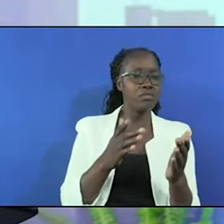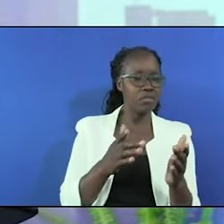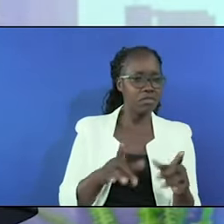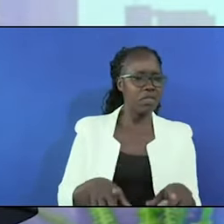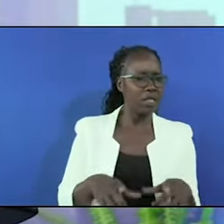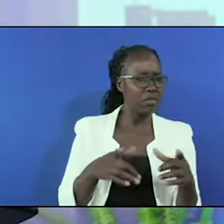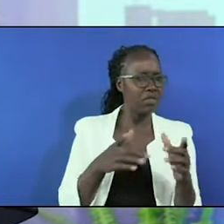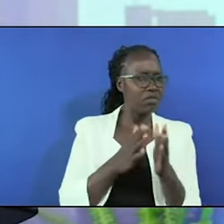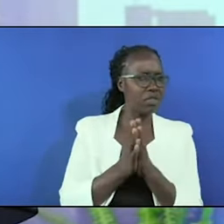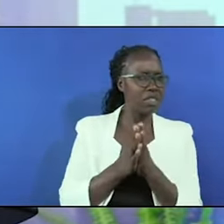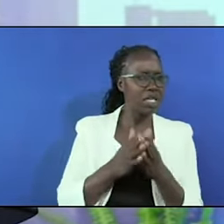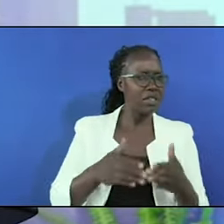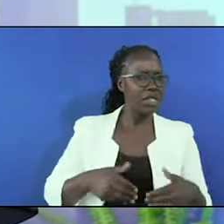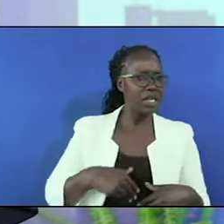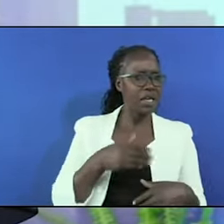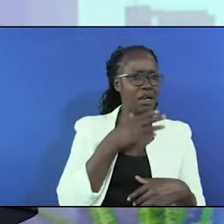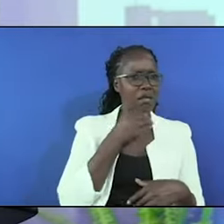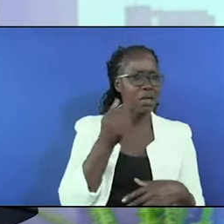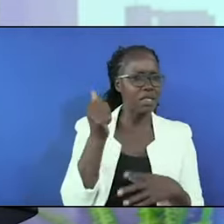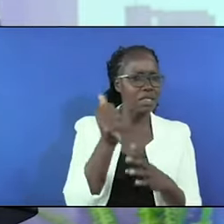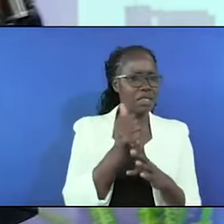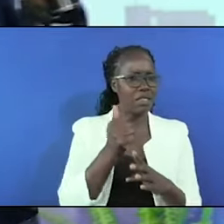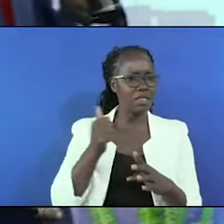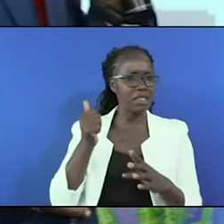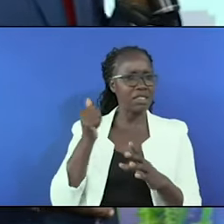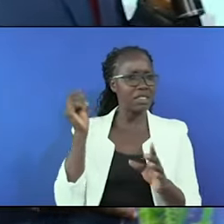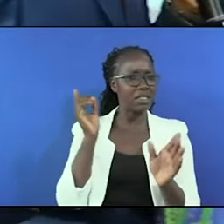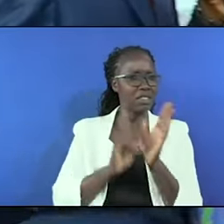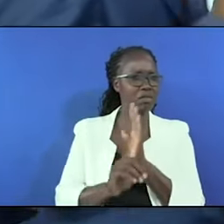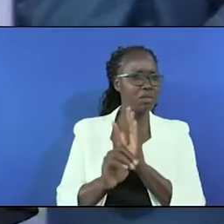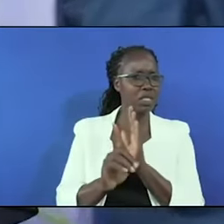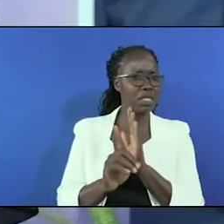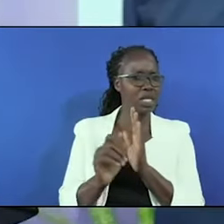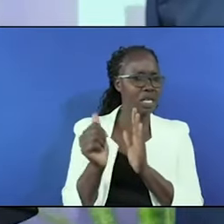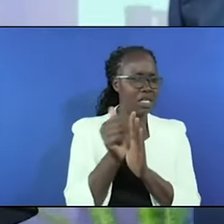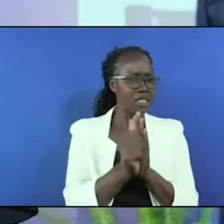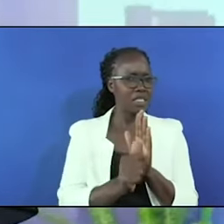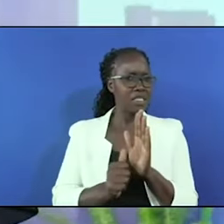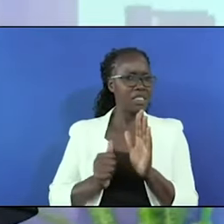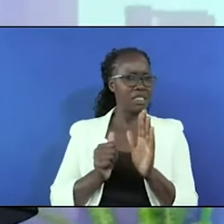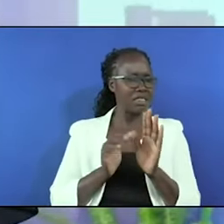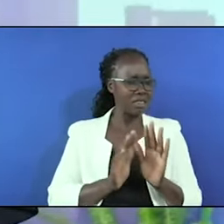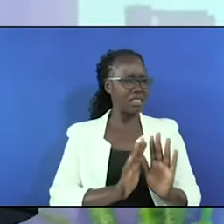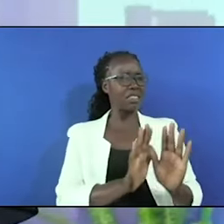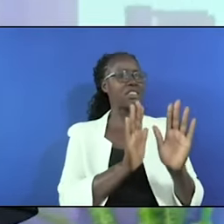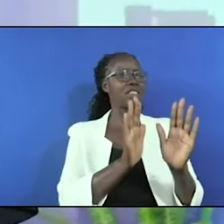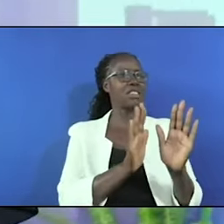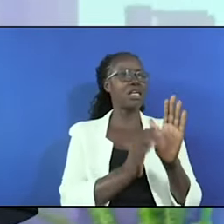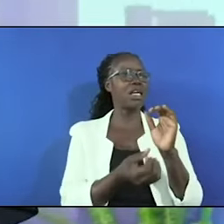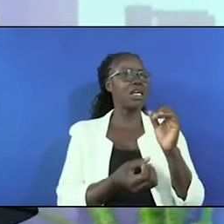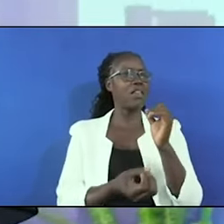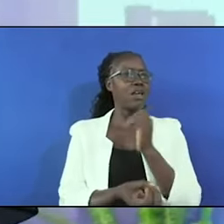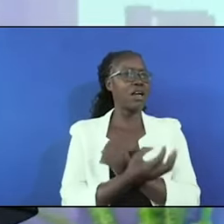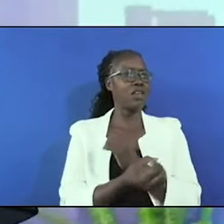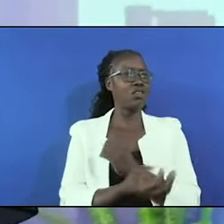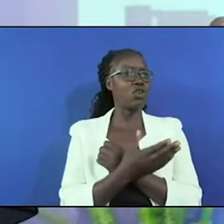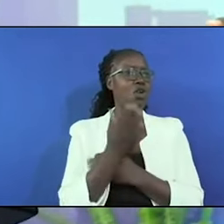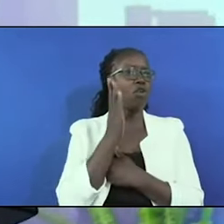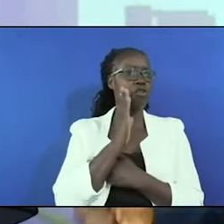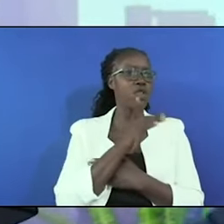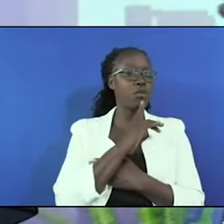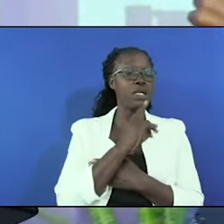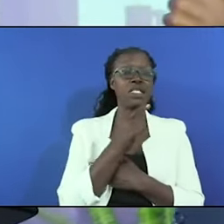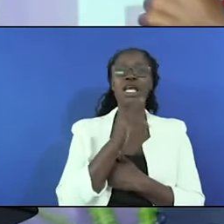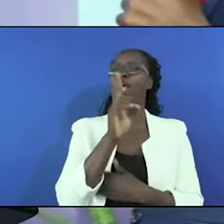like, the young man is resisting discipline. He's resisting the counsel of the parents.